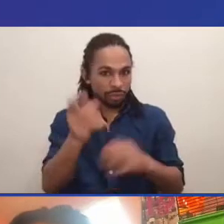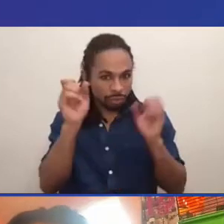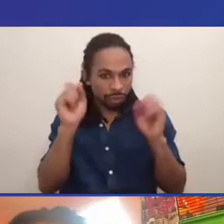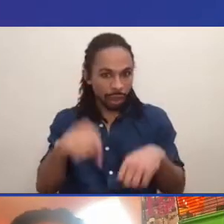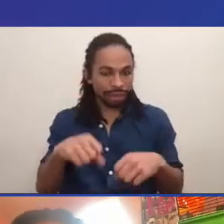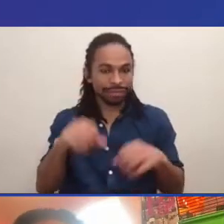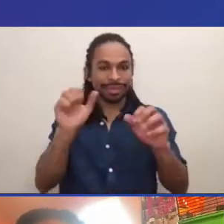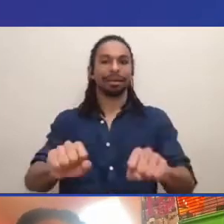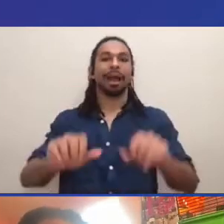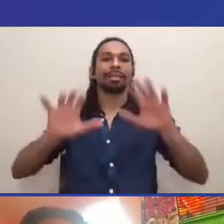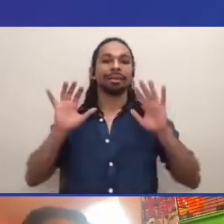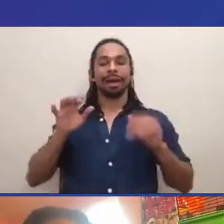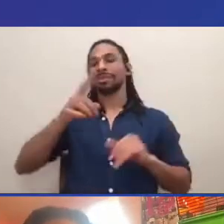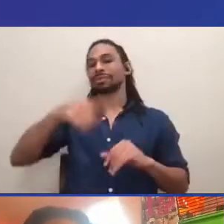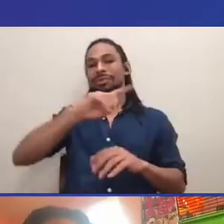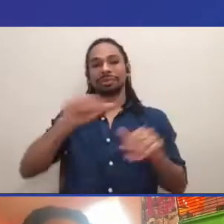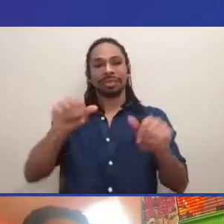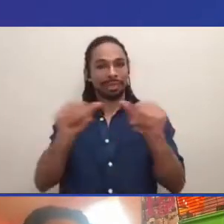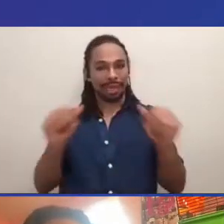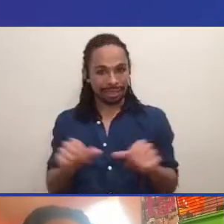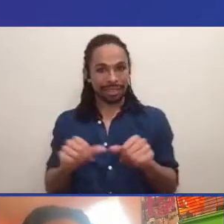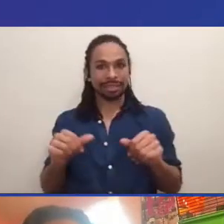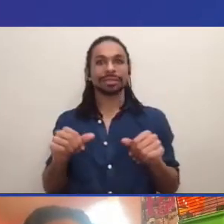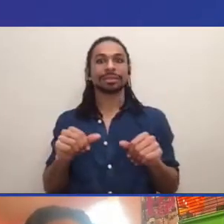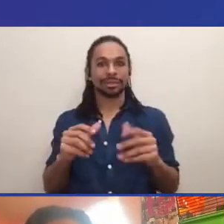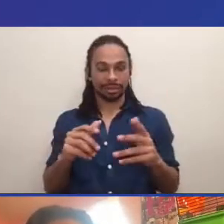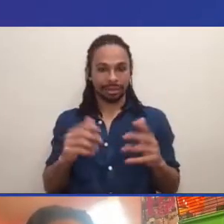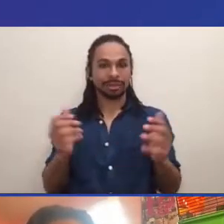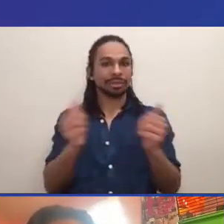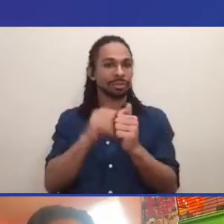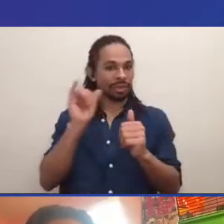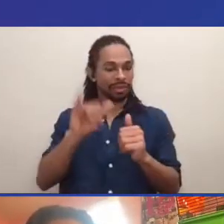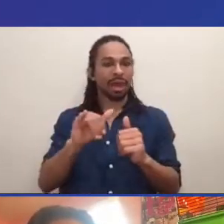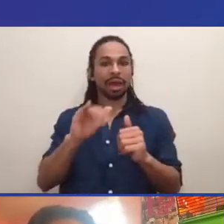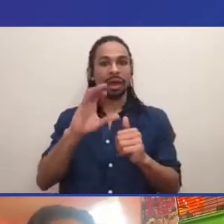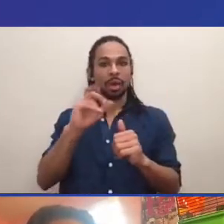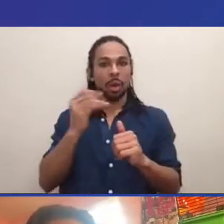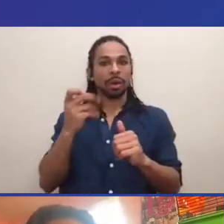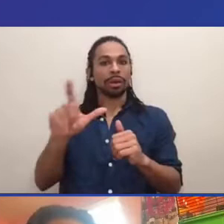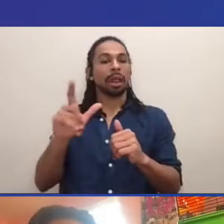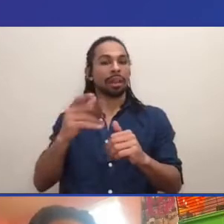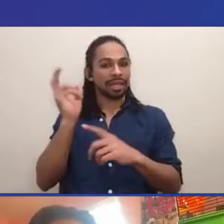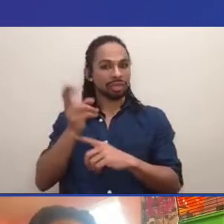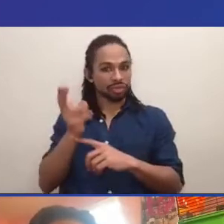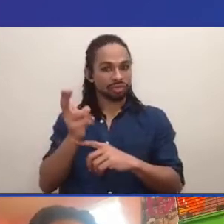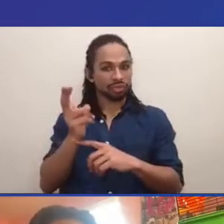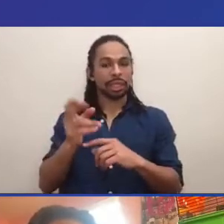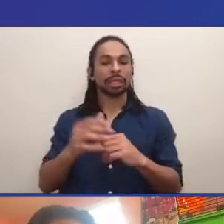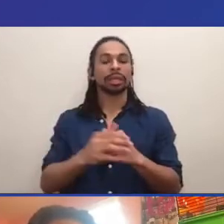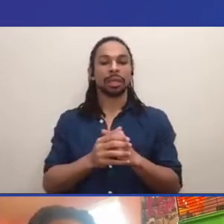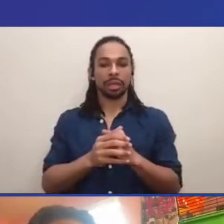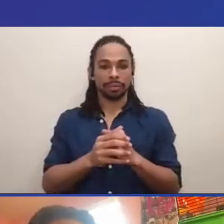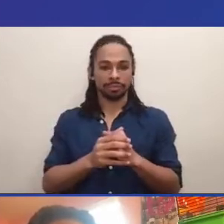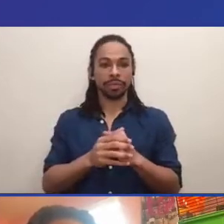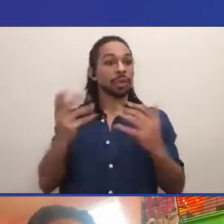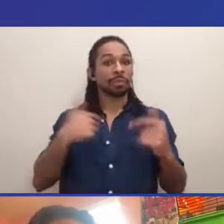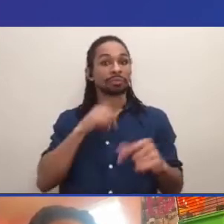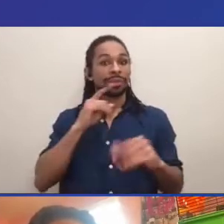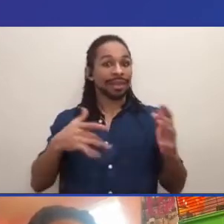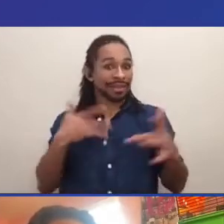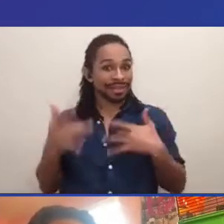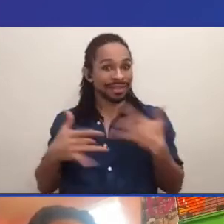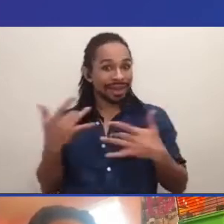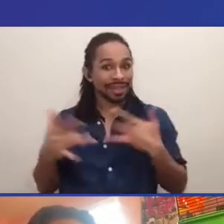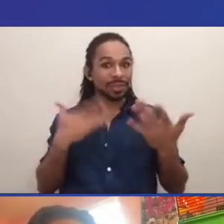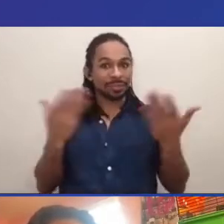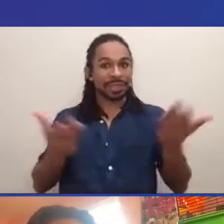decolonize those spaces, given their colonial histories and their colonial roots. So I'm really excited to be here